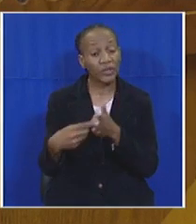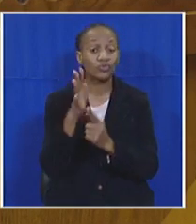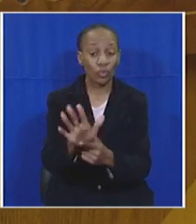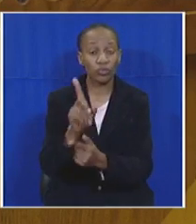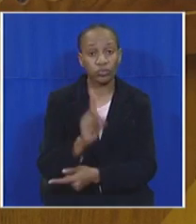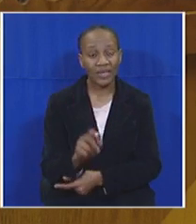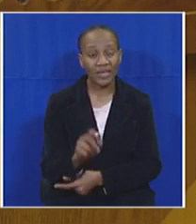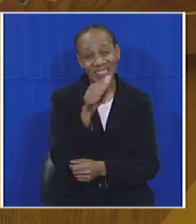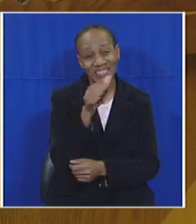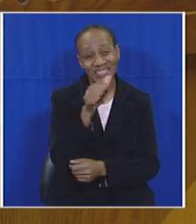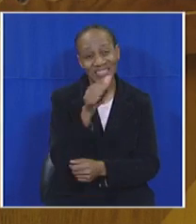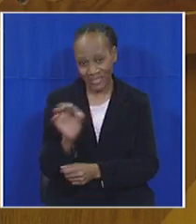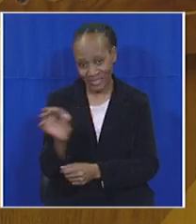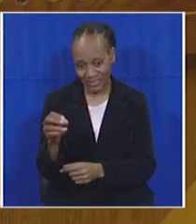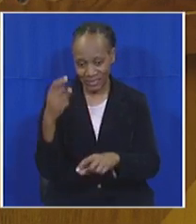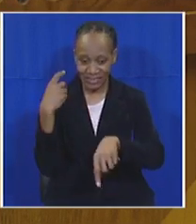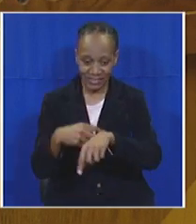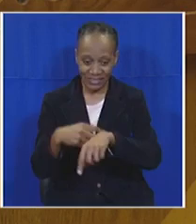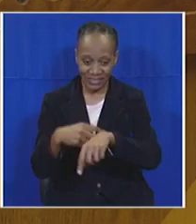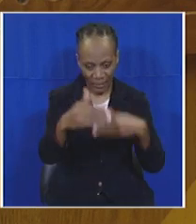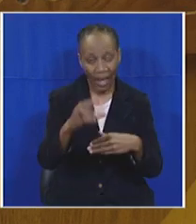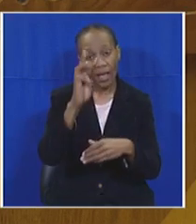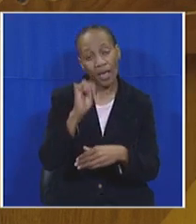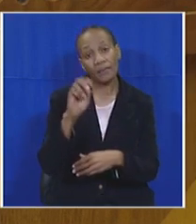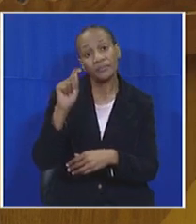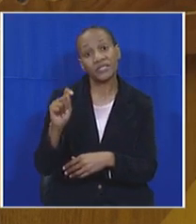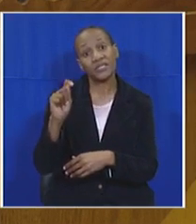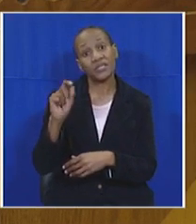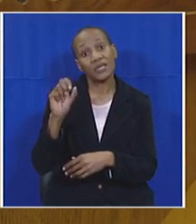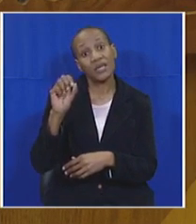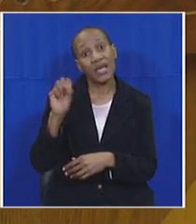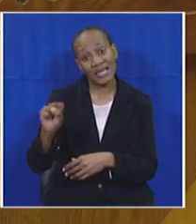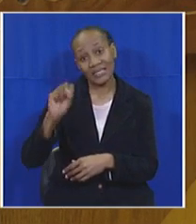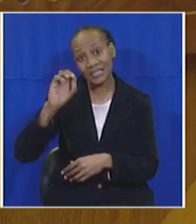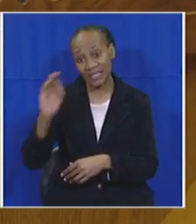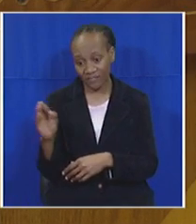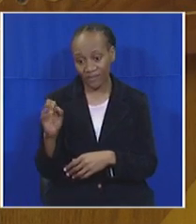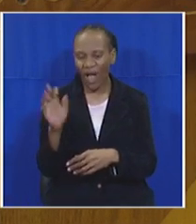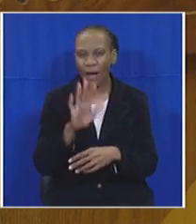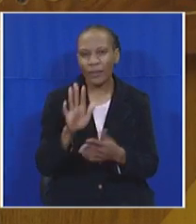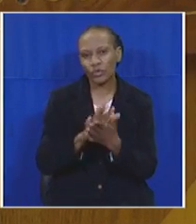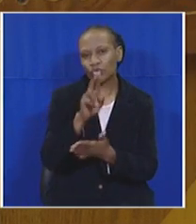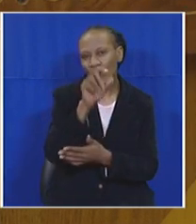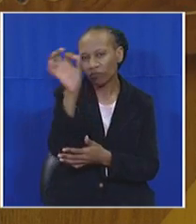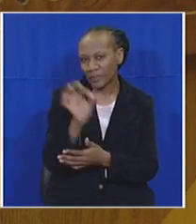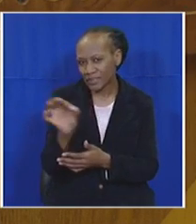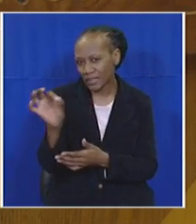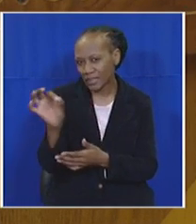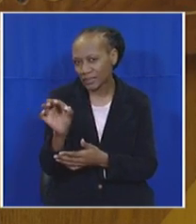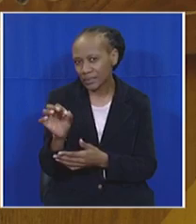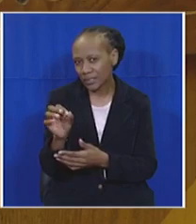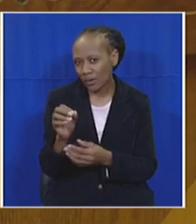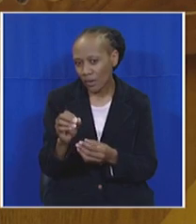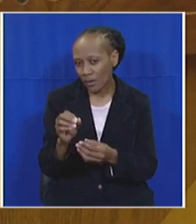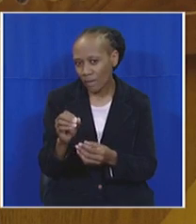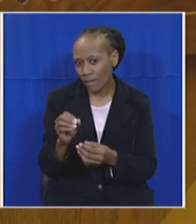with 60% of the timeframe of the MTSF expended, only 12% of the targeted 2.3 million households have